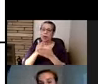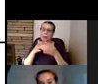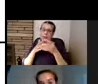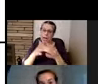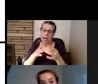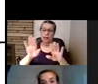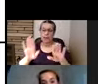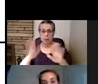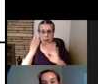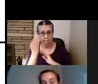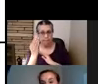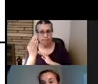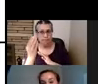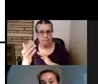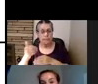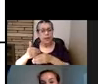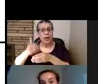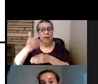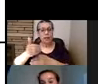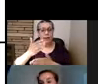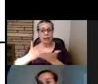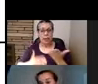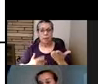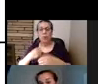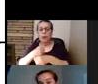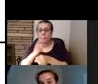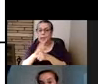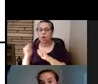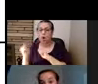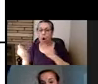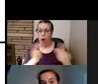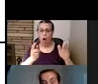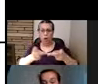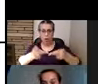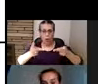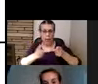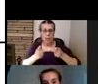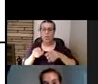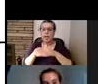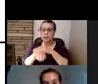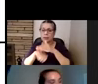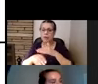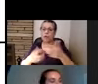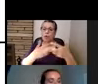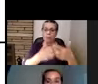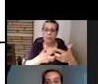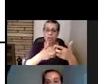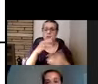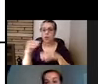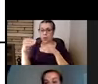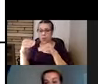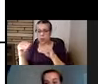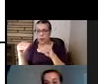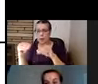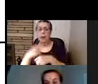to note, our next steps will include ensuring that all proposed locations are suitable for a fare vending machine or retailer, working with